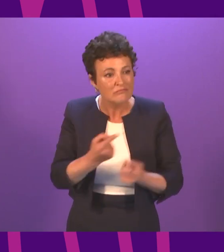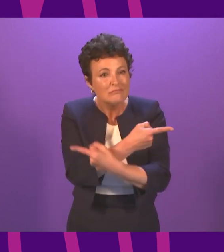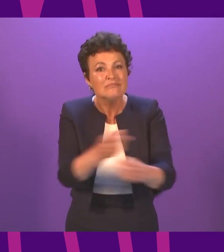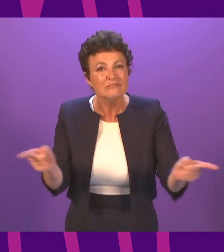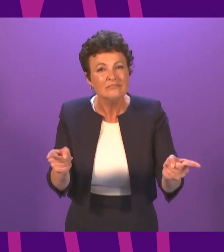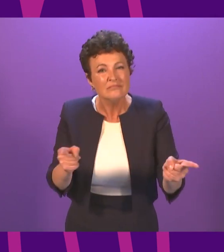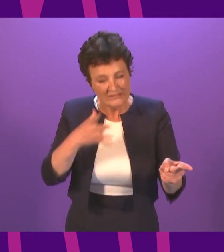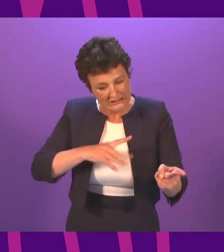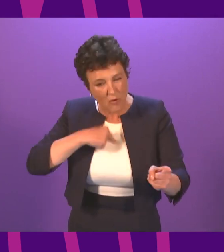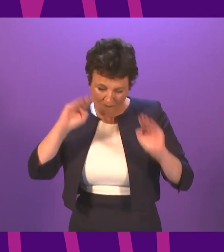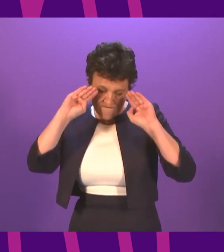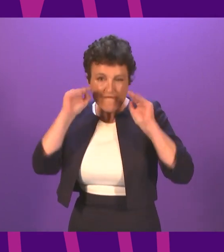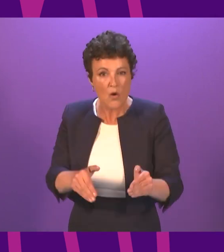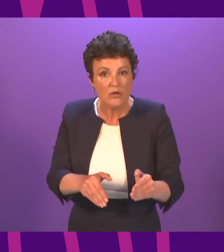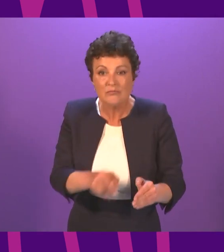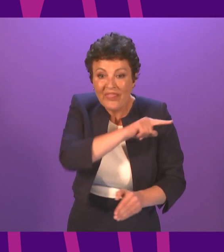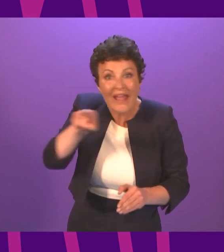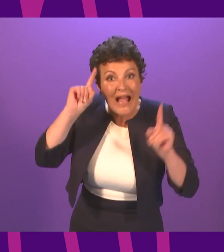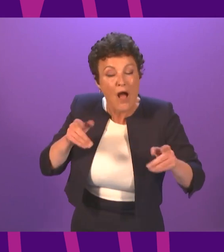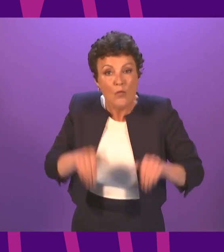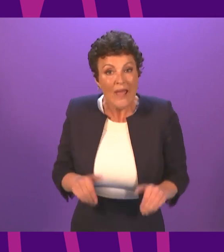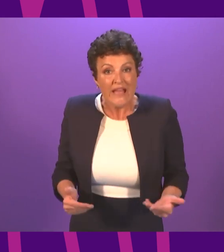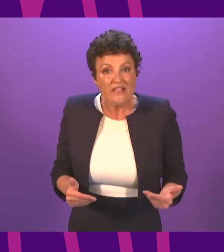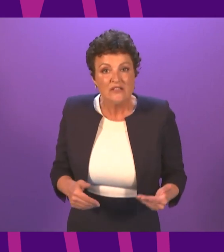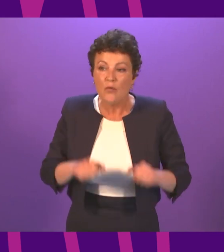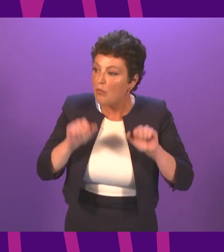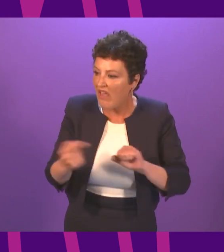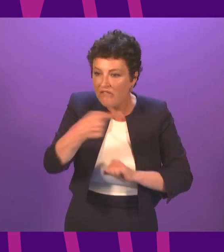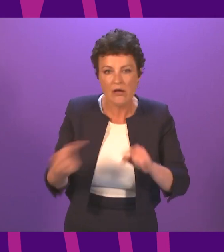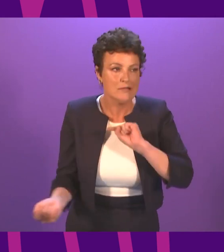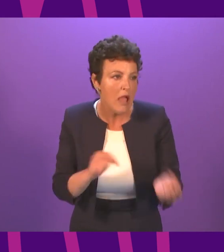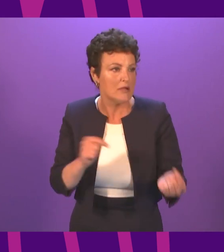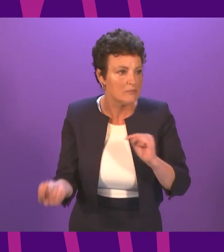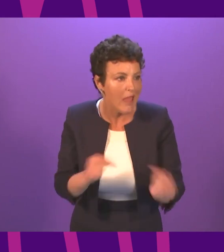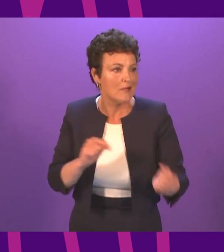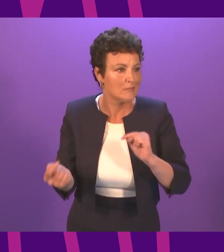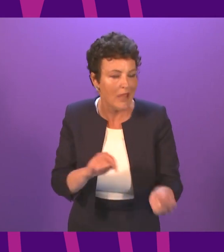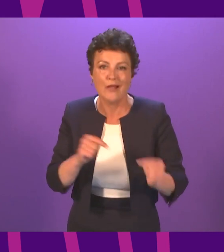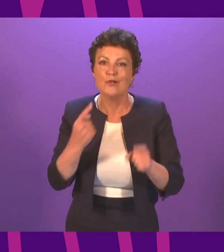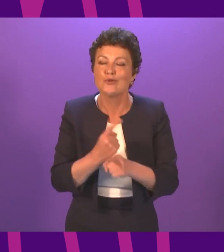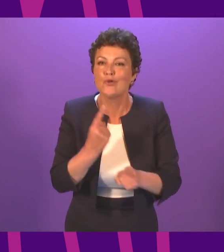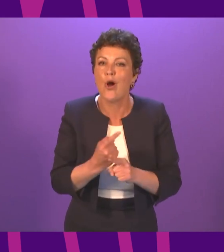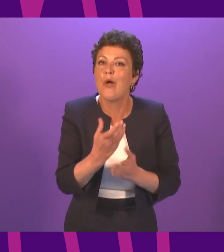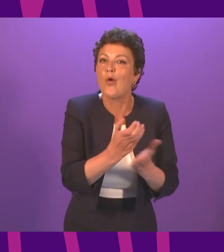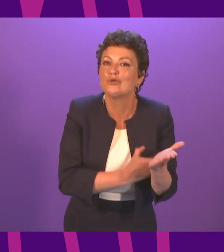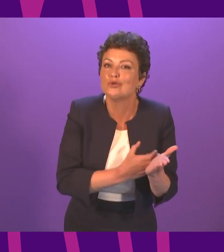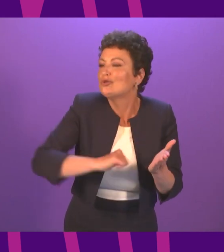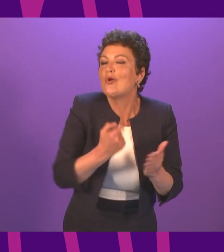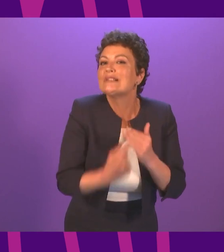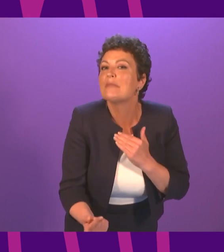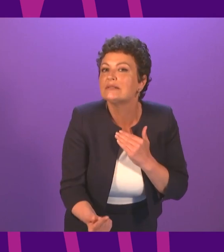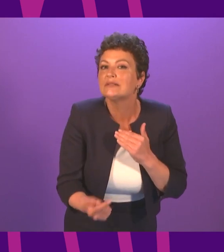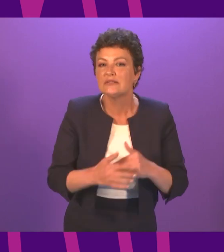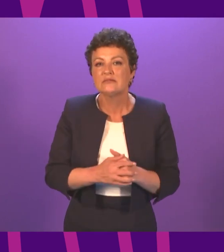our focus because they cannot wait behind another debate on the Constitution. That's why I would